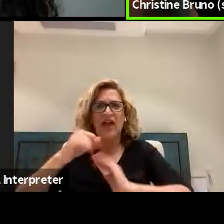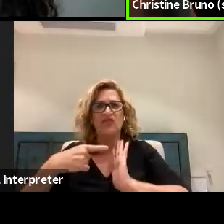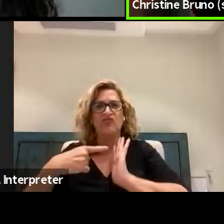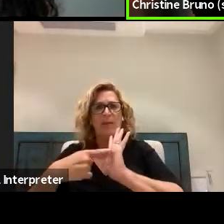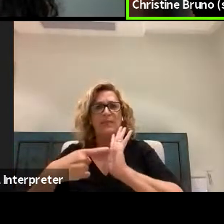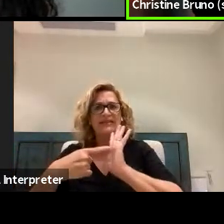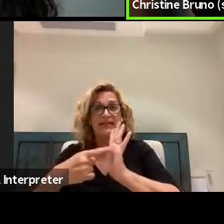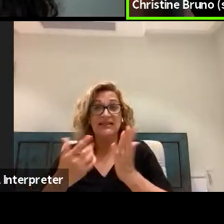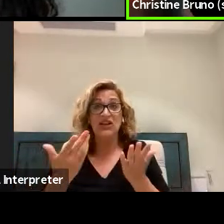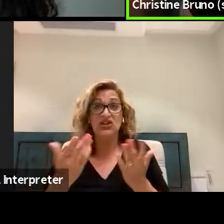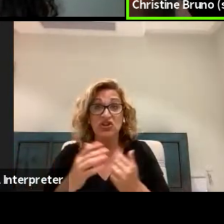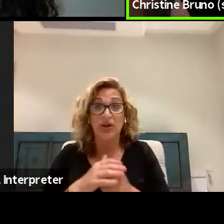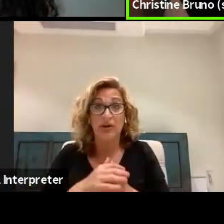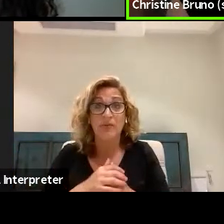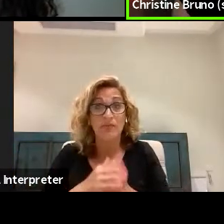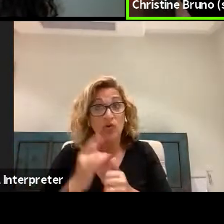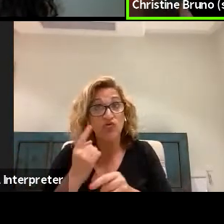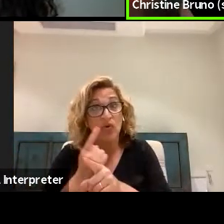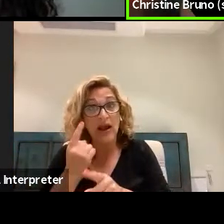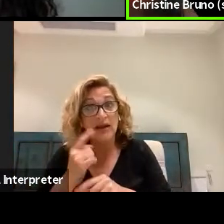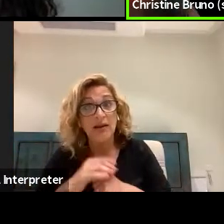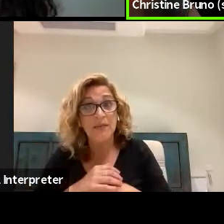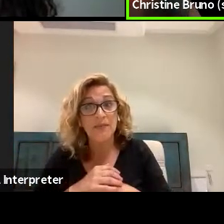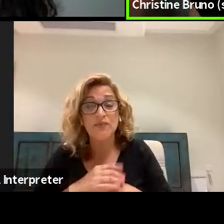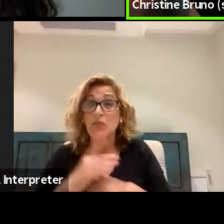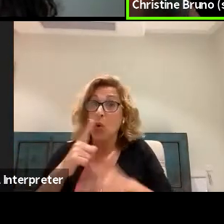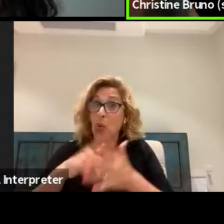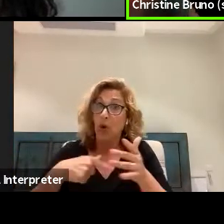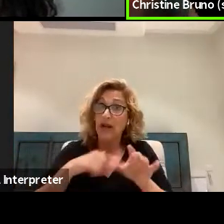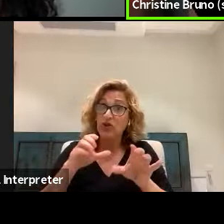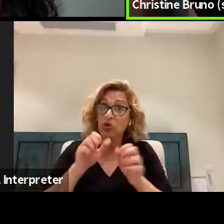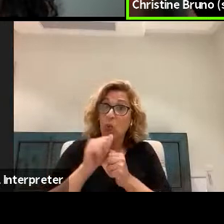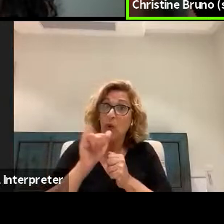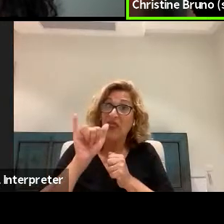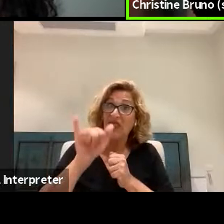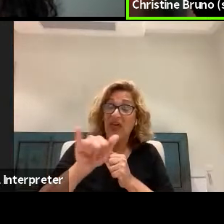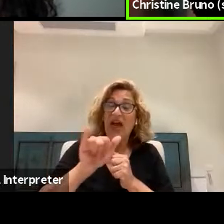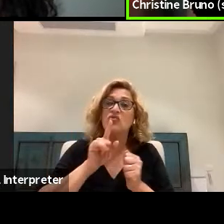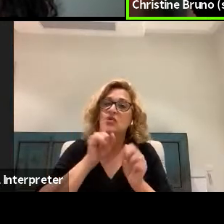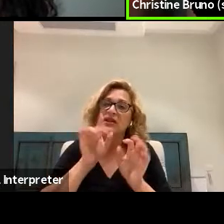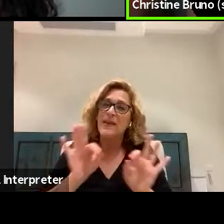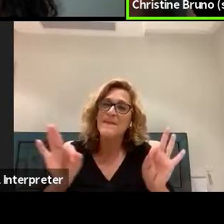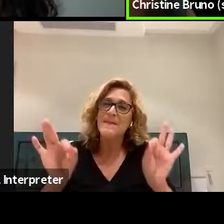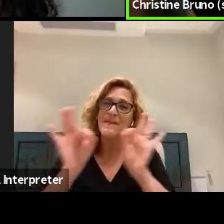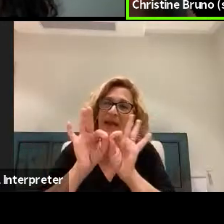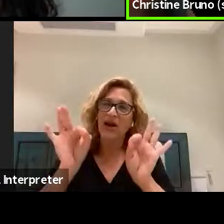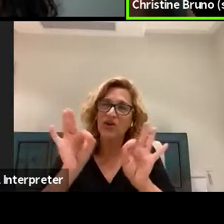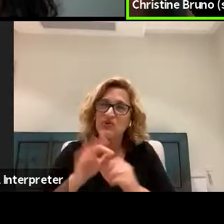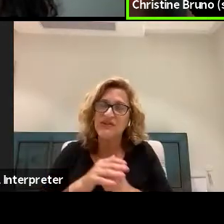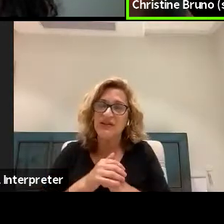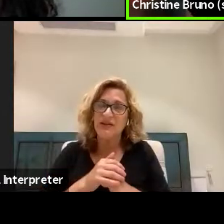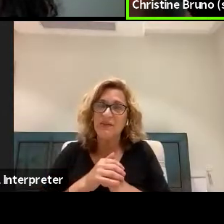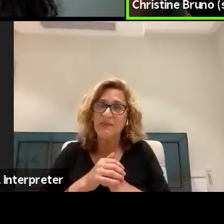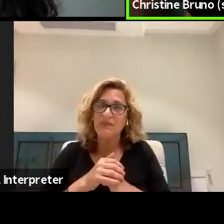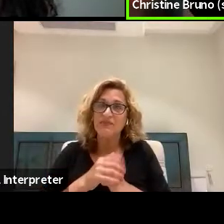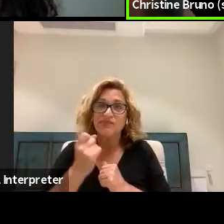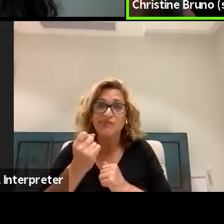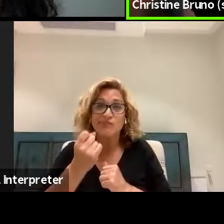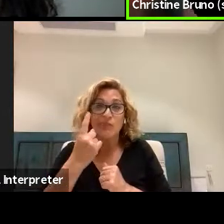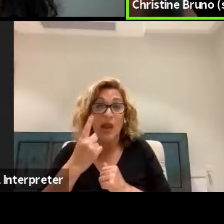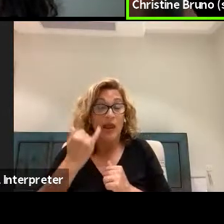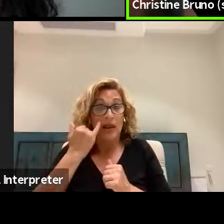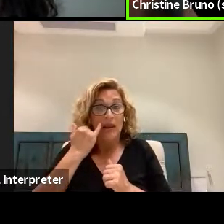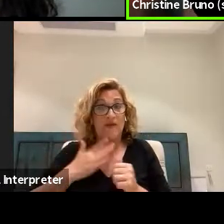representation, right? And what I do with that matters. So I think even if my practice